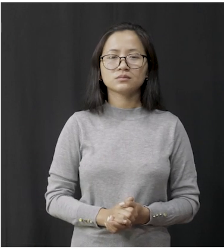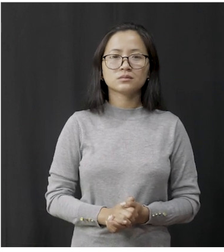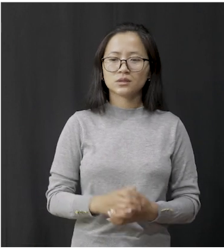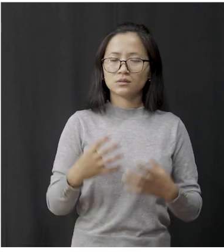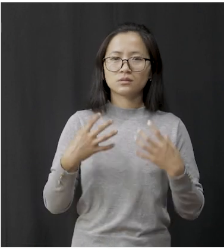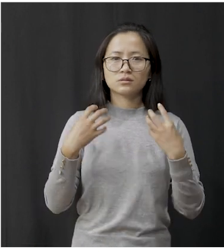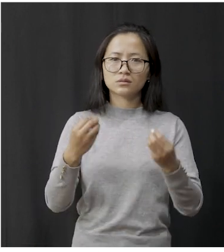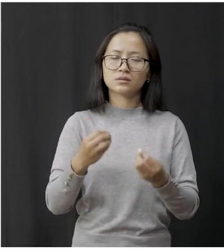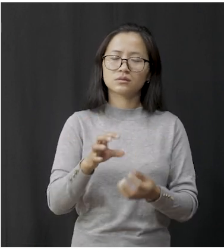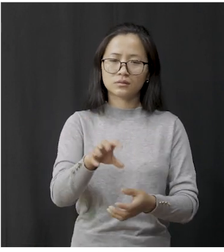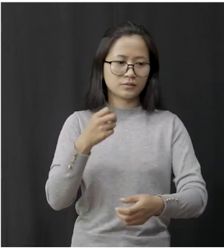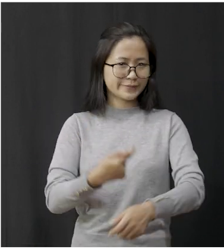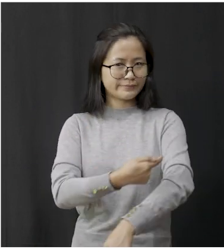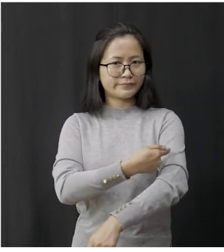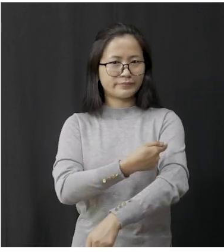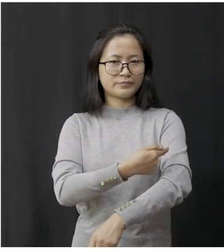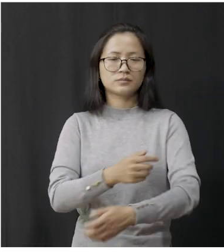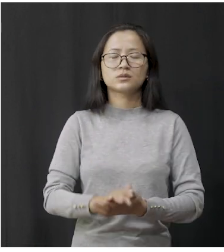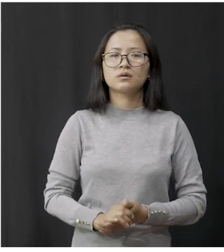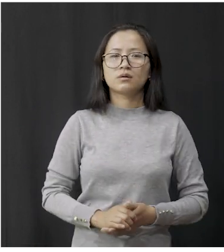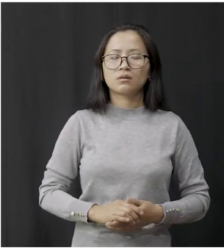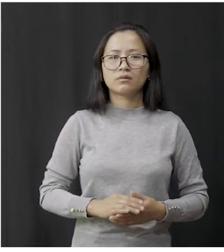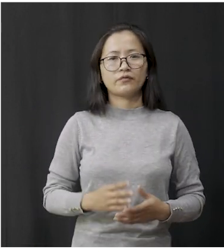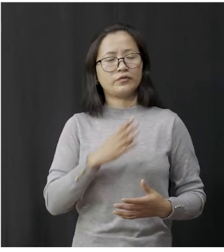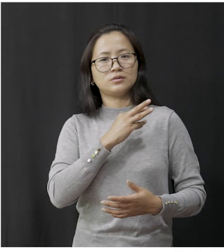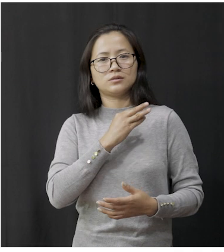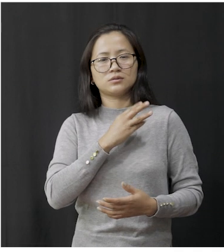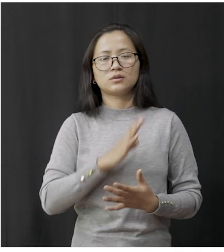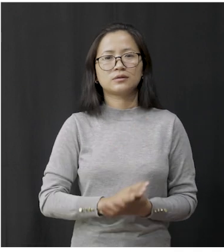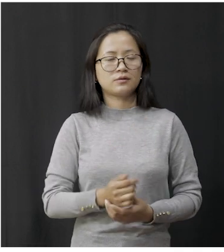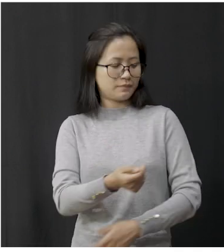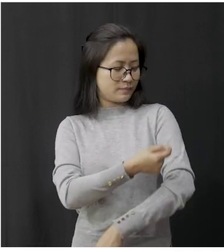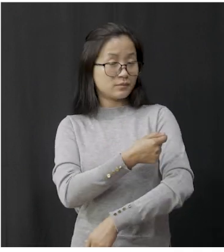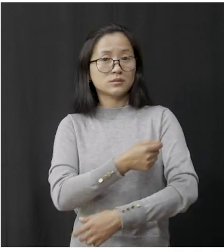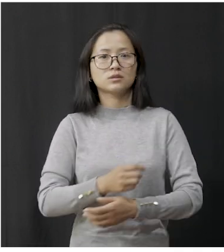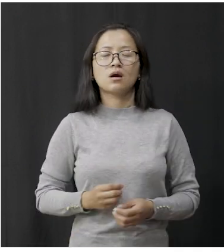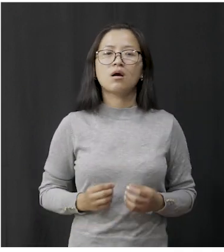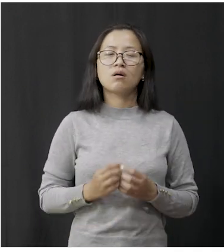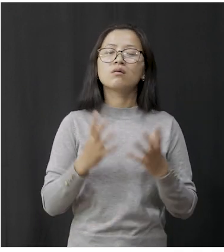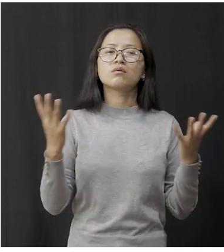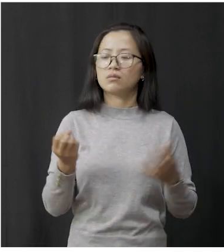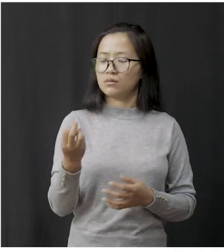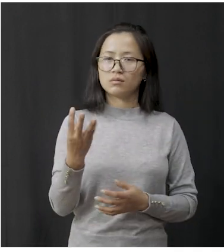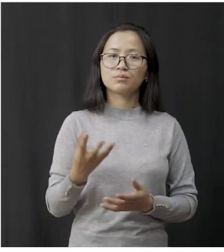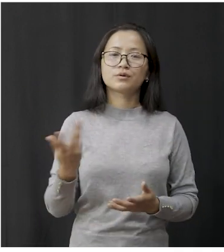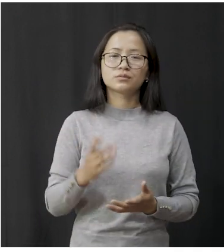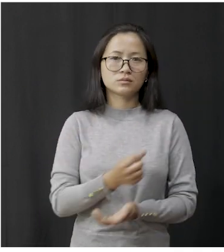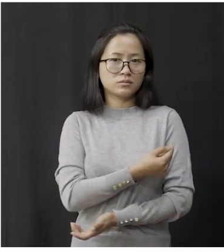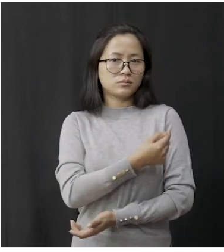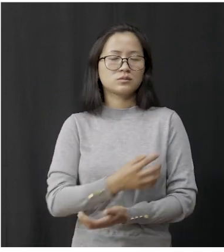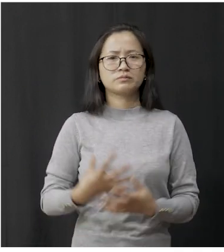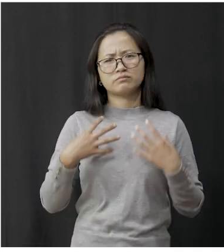you will get injection. And I'm very scared of injection. So how many of you are scared of injection? So